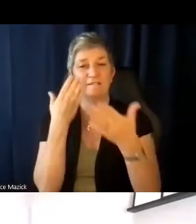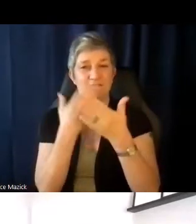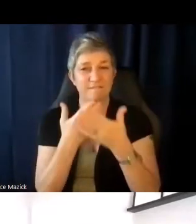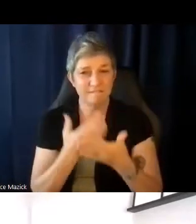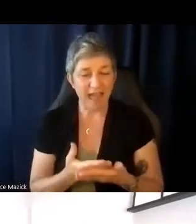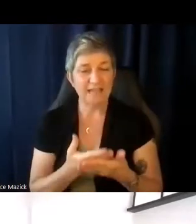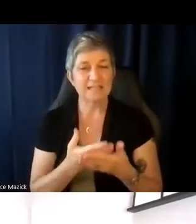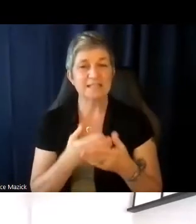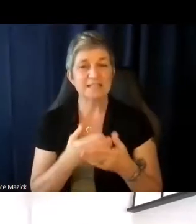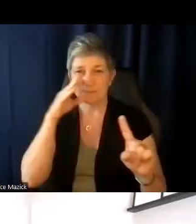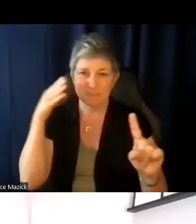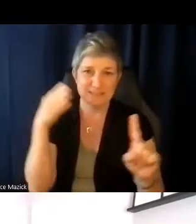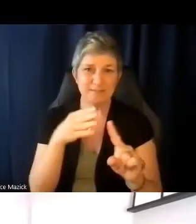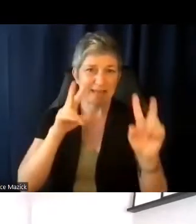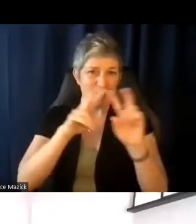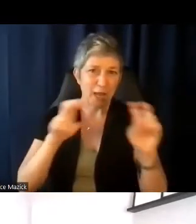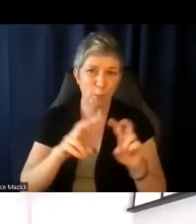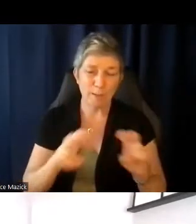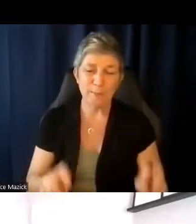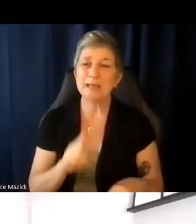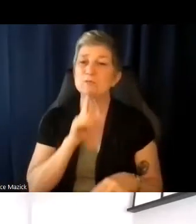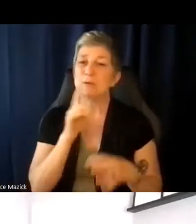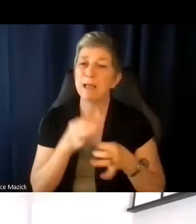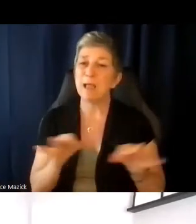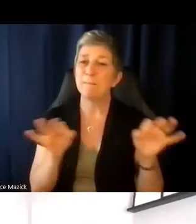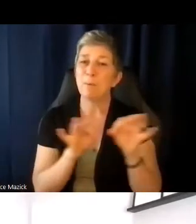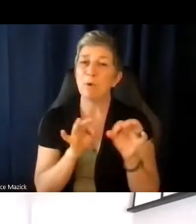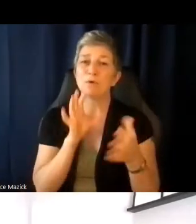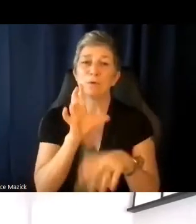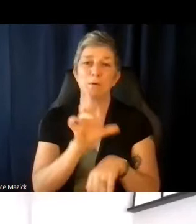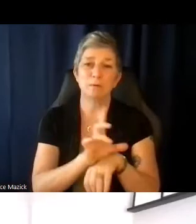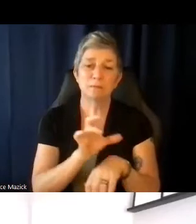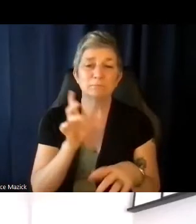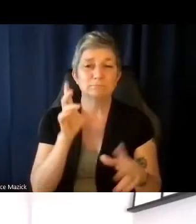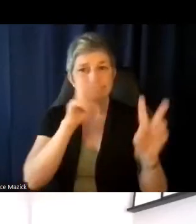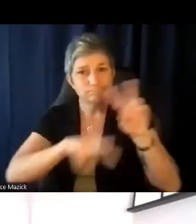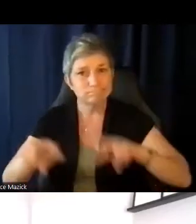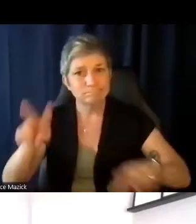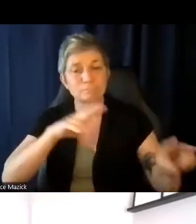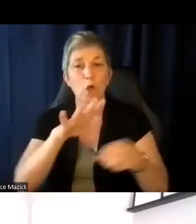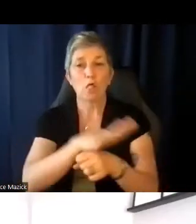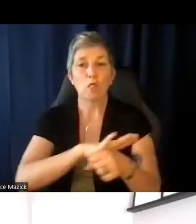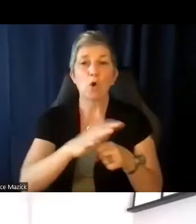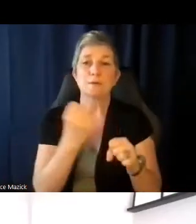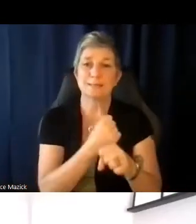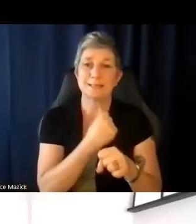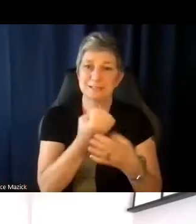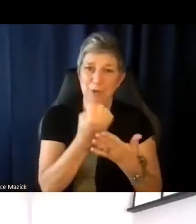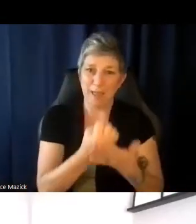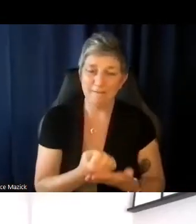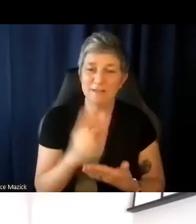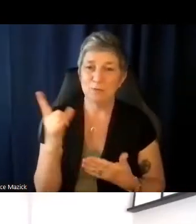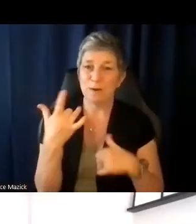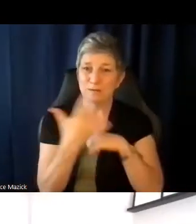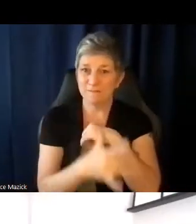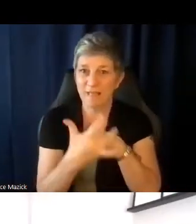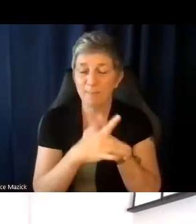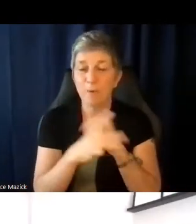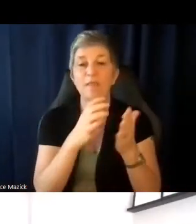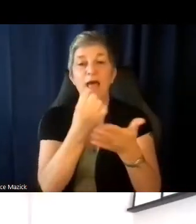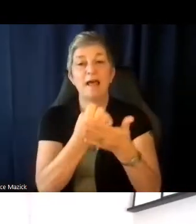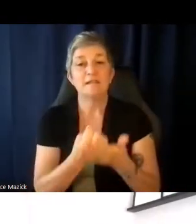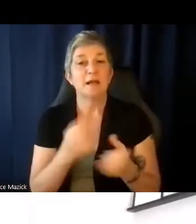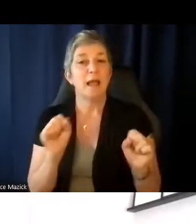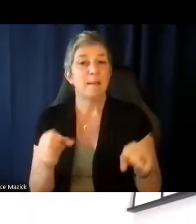case-specific inquiry. It's really important to consult local statistical evidence where it's available. That evidence can be used